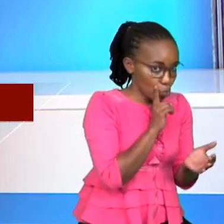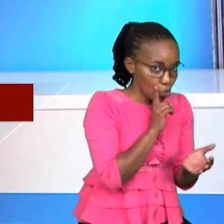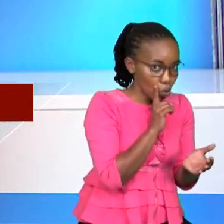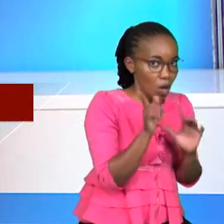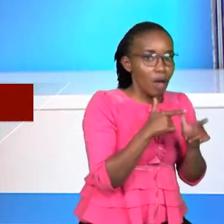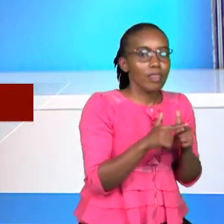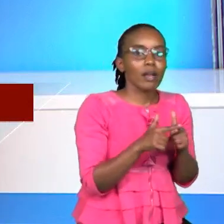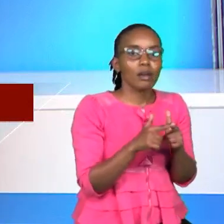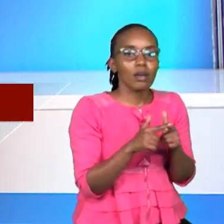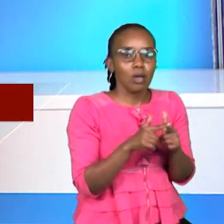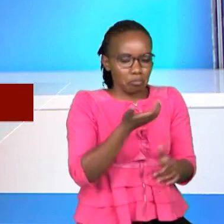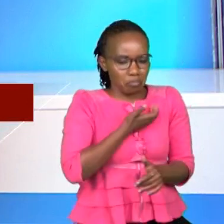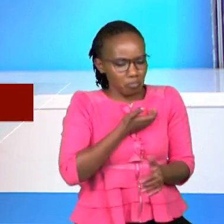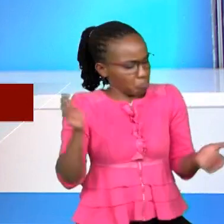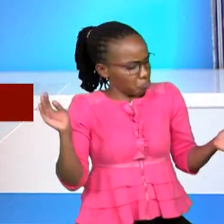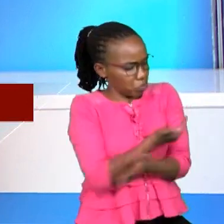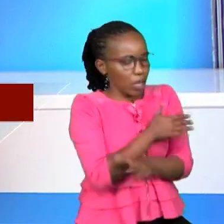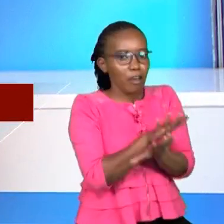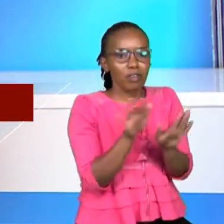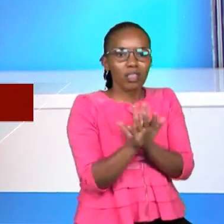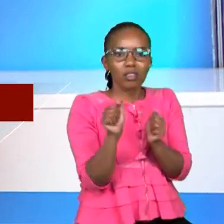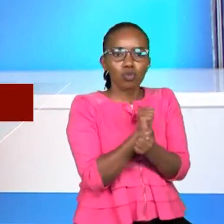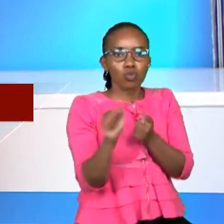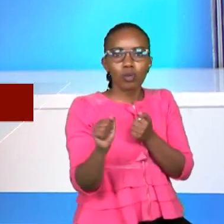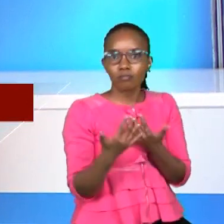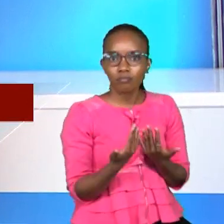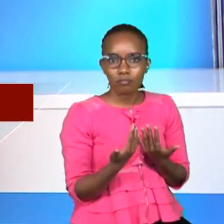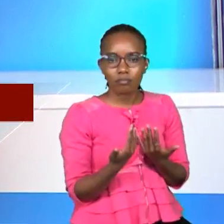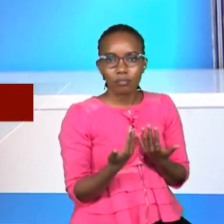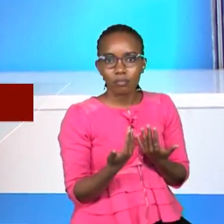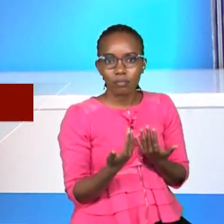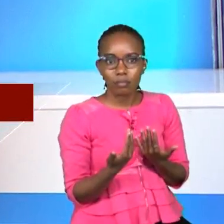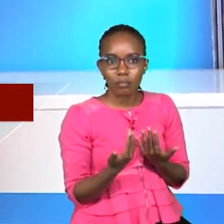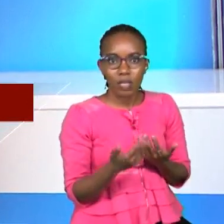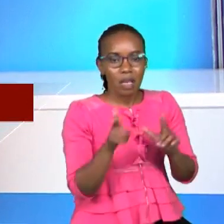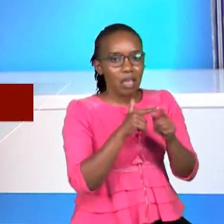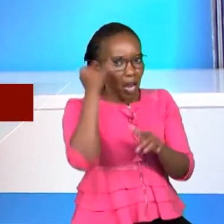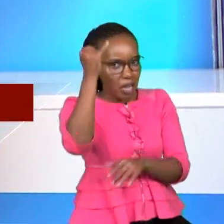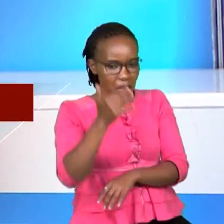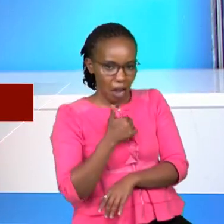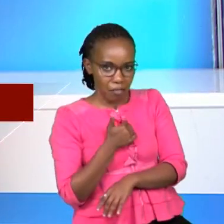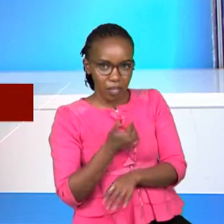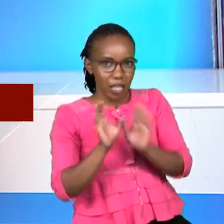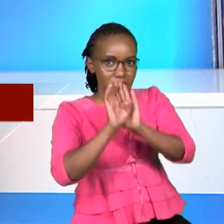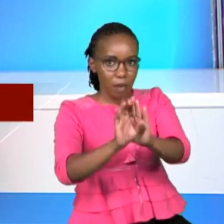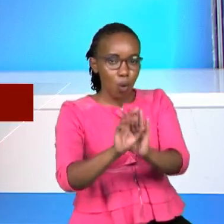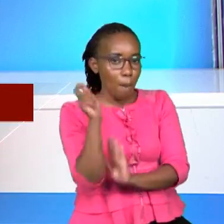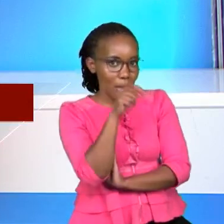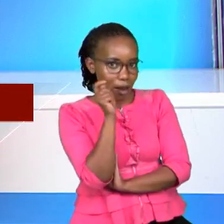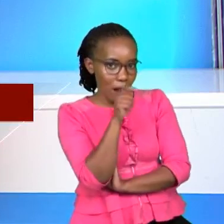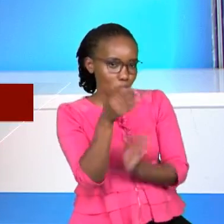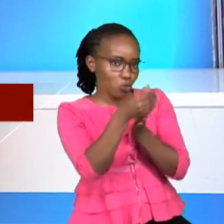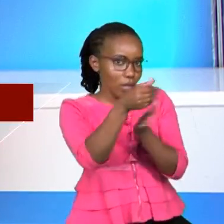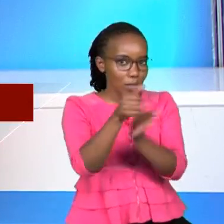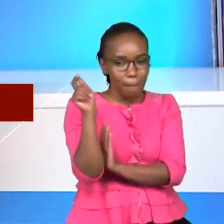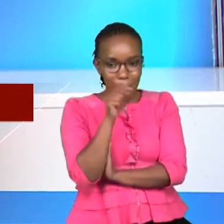kanjo comes and chotas it, wanakubomolea. Mm. You come up with another idea, for example, miraa. You're selling